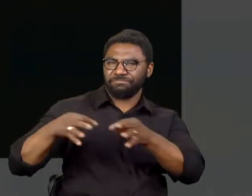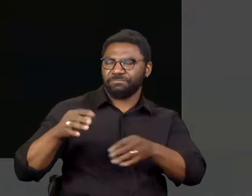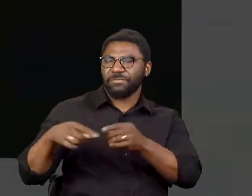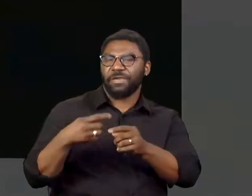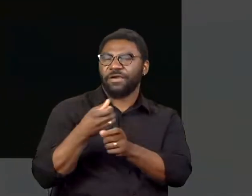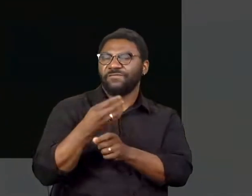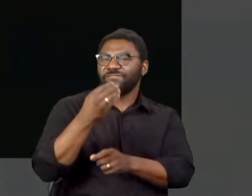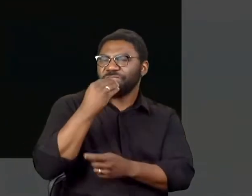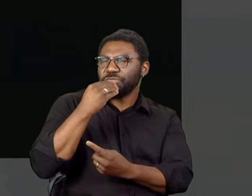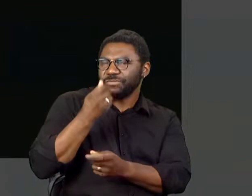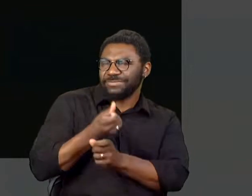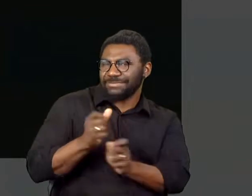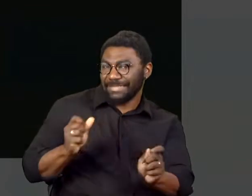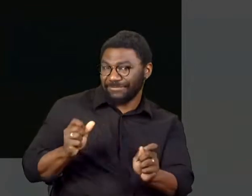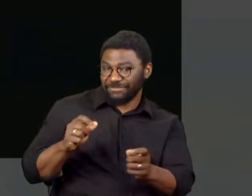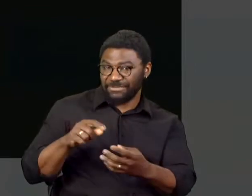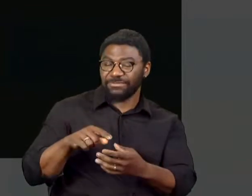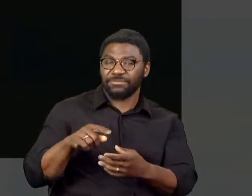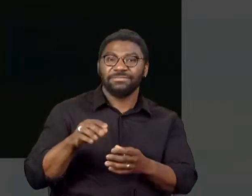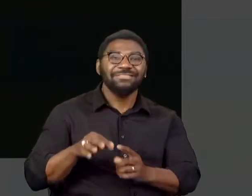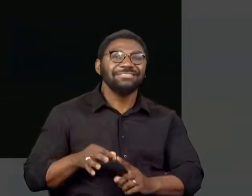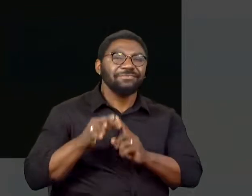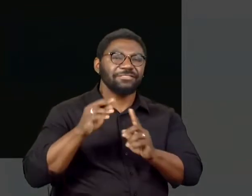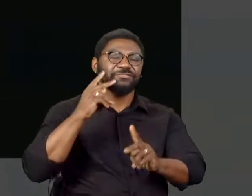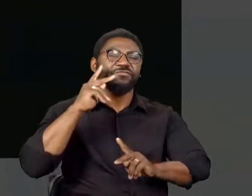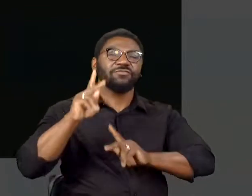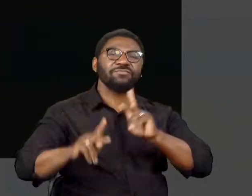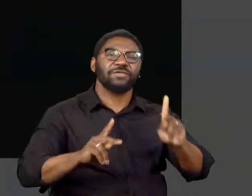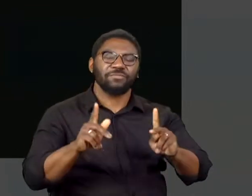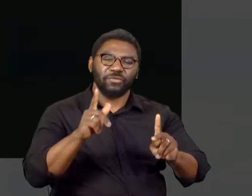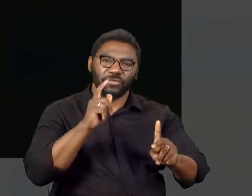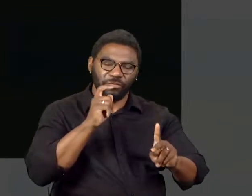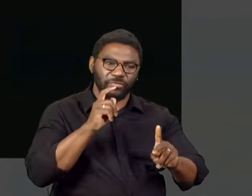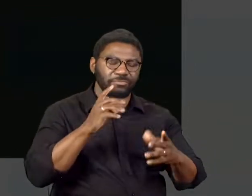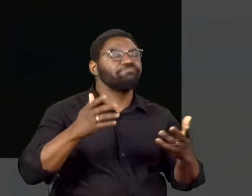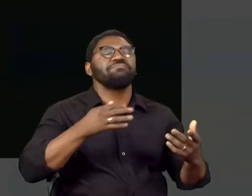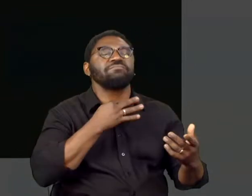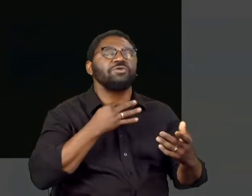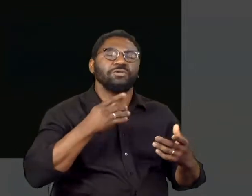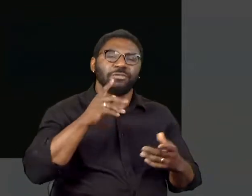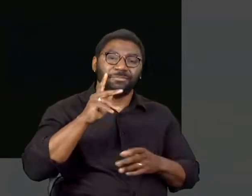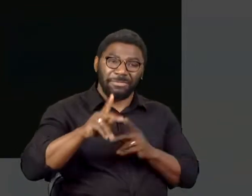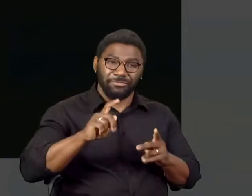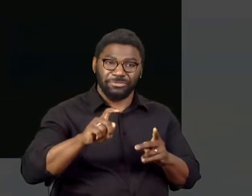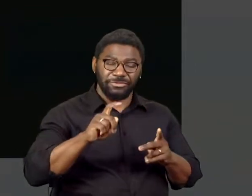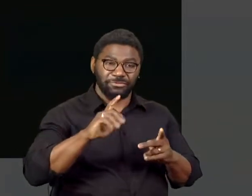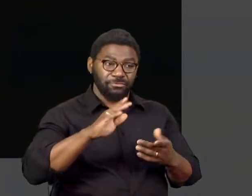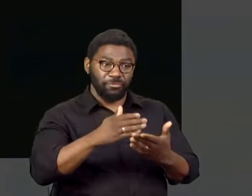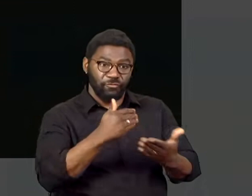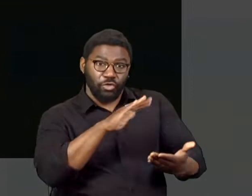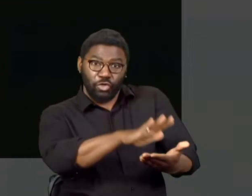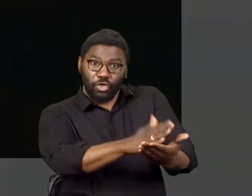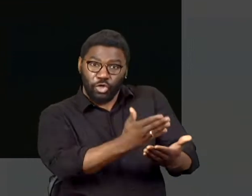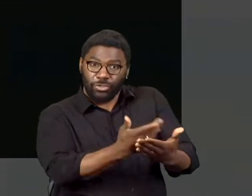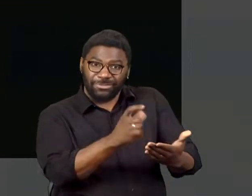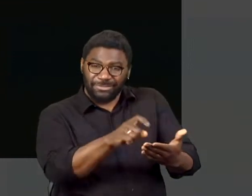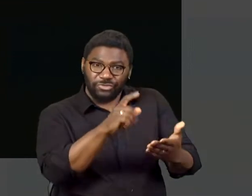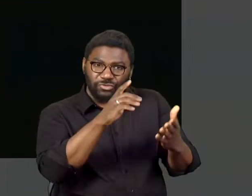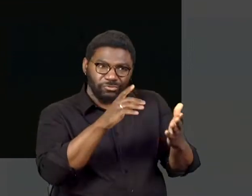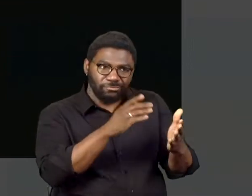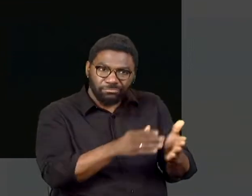safety, especially for people who do people need to do anything further when they're preparing food like